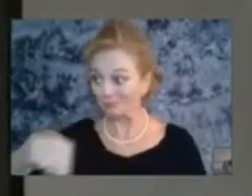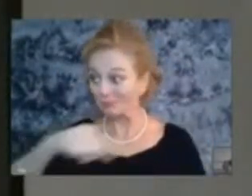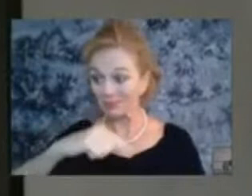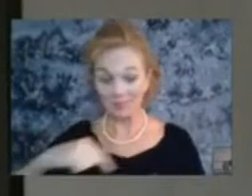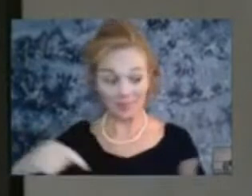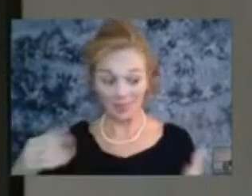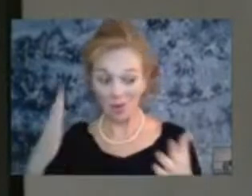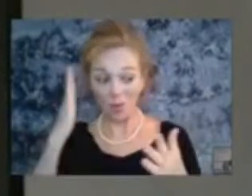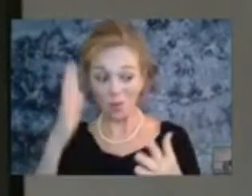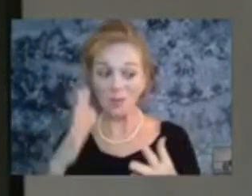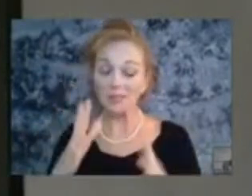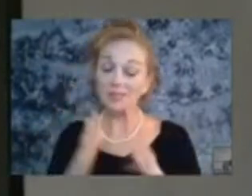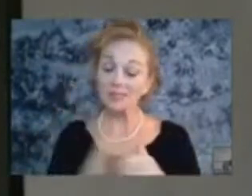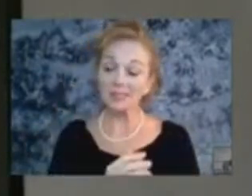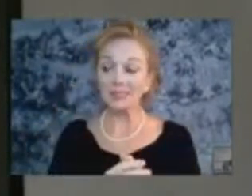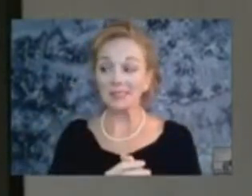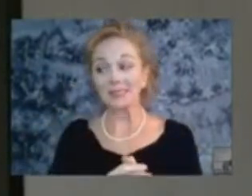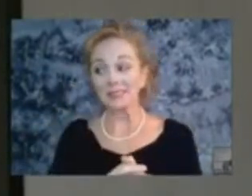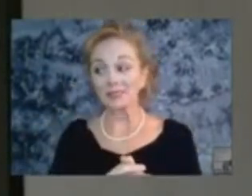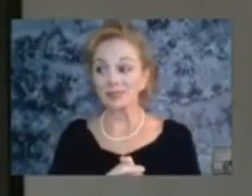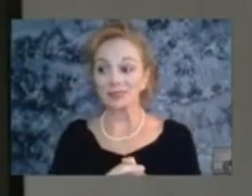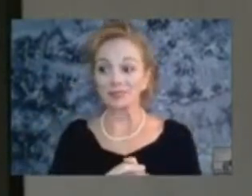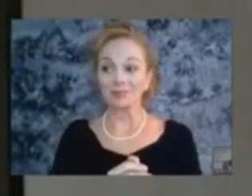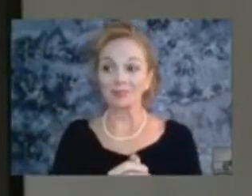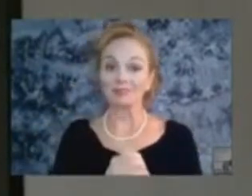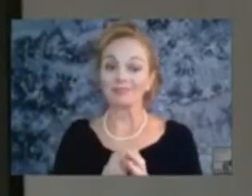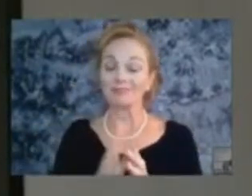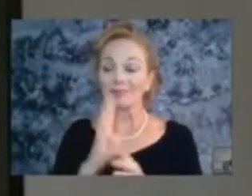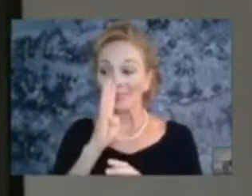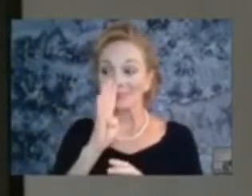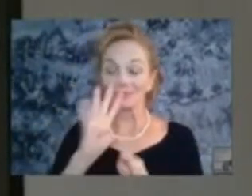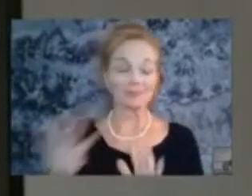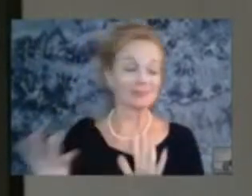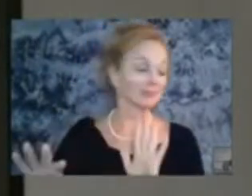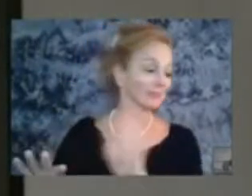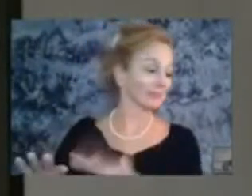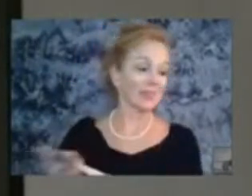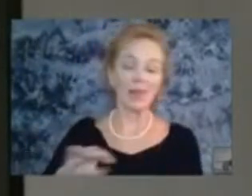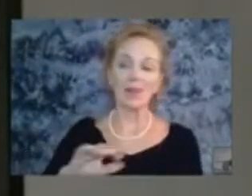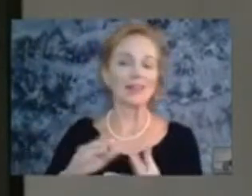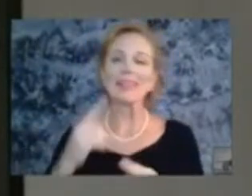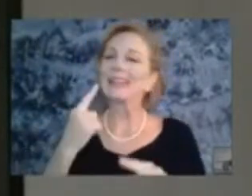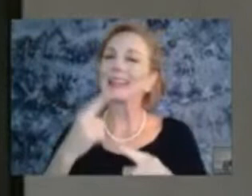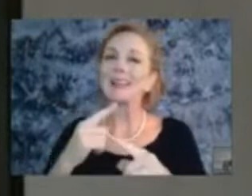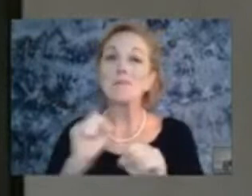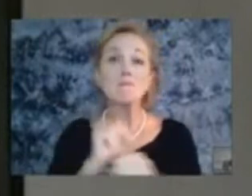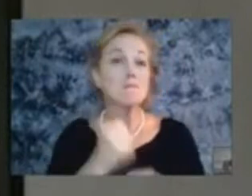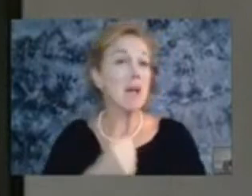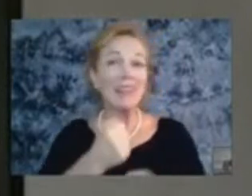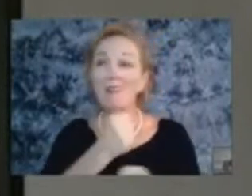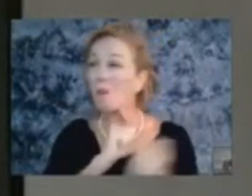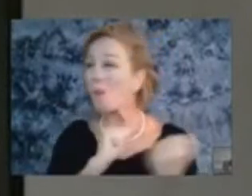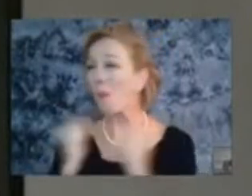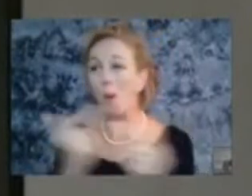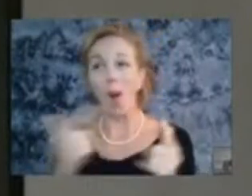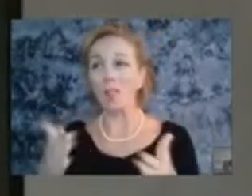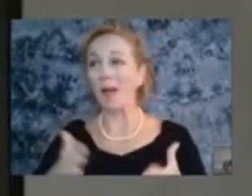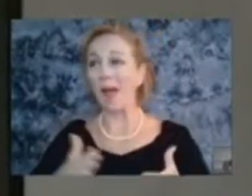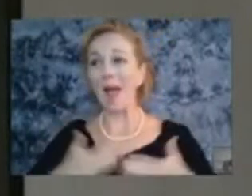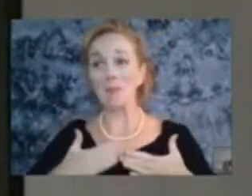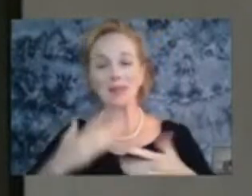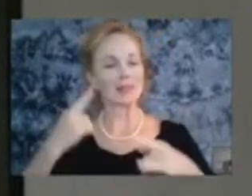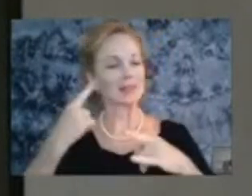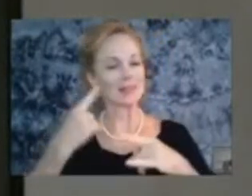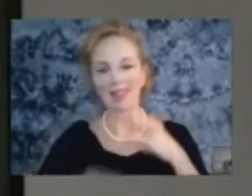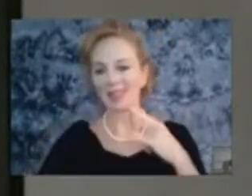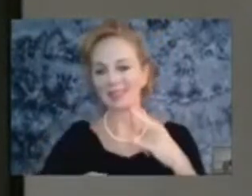dismissed by a large quantity of people. We're not here to make everybody happy. That's a fact. I think